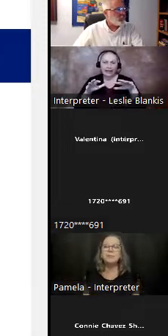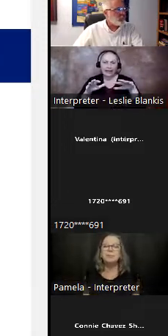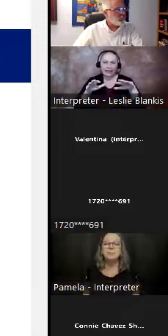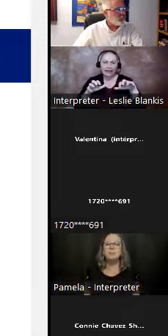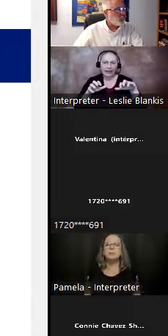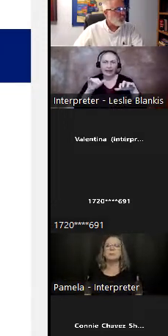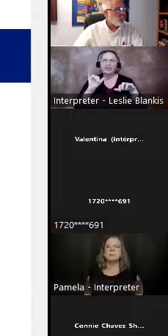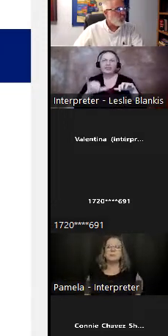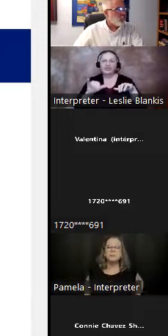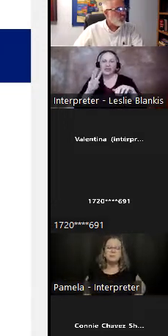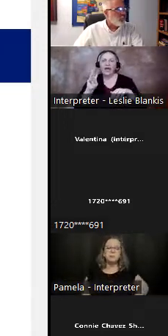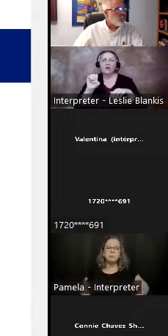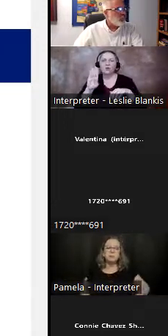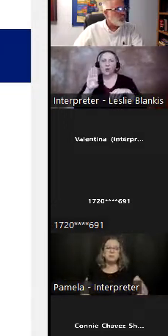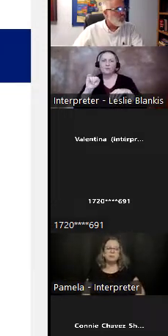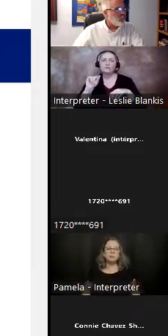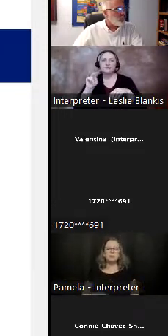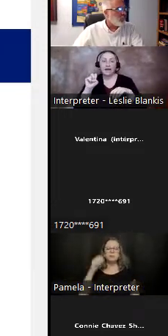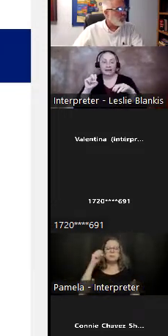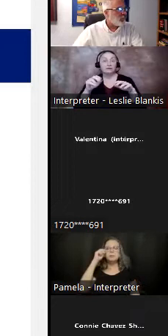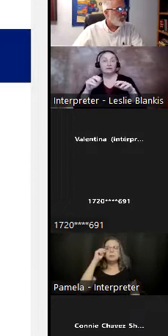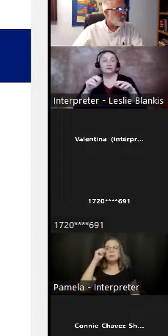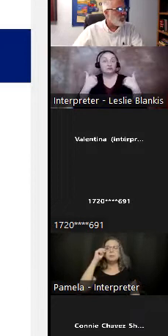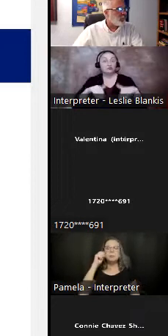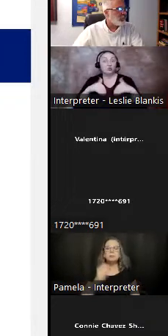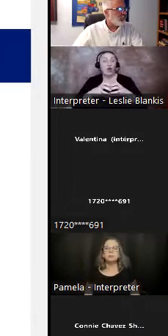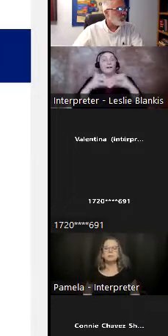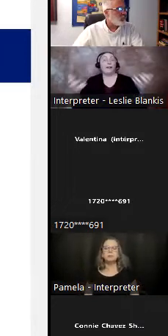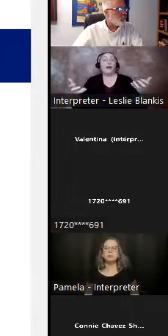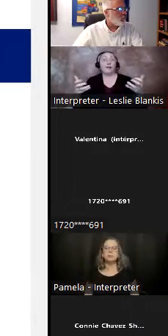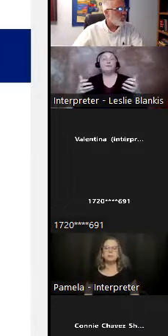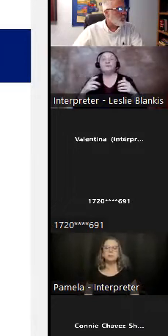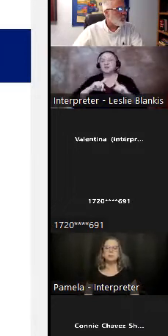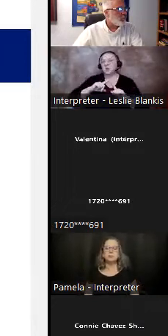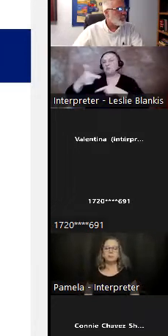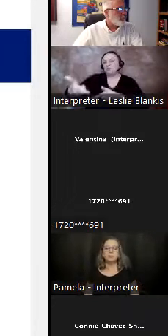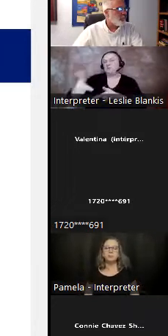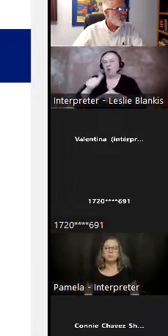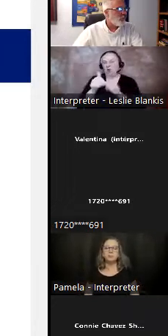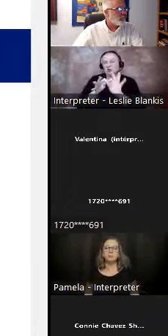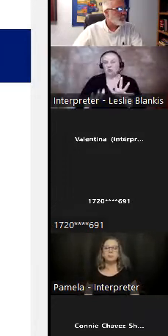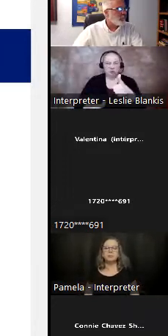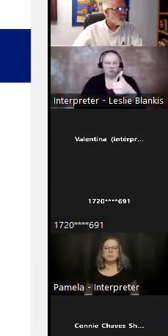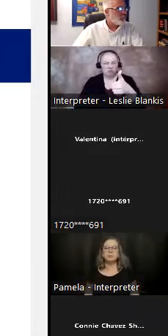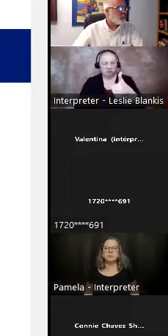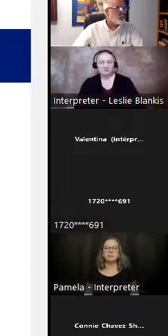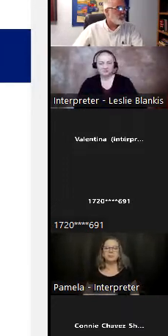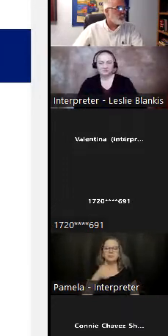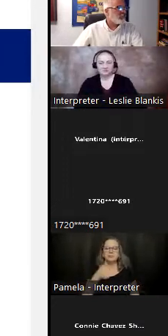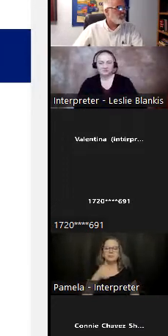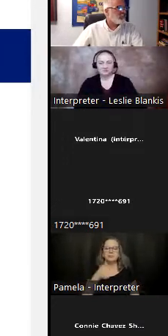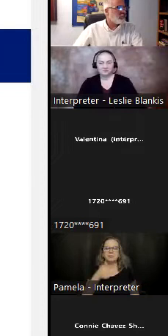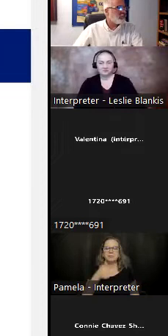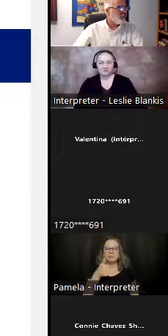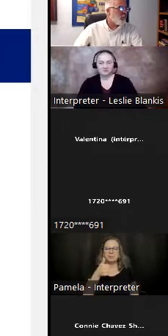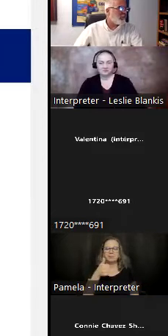this website quite a bit. And so first I'll put into the chat